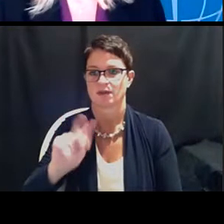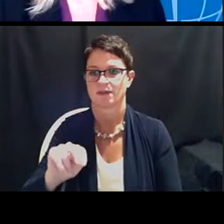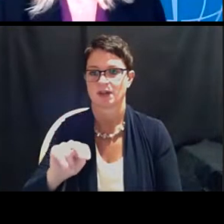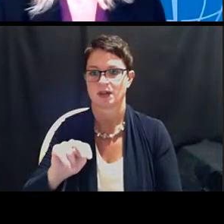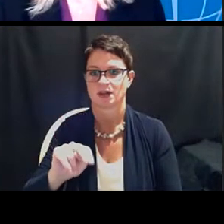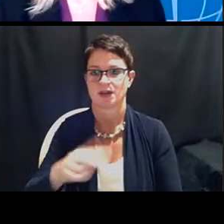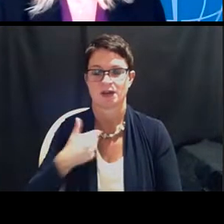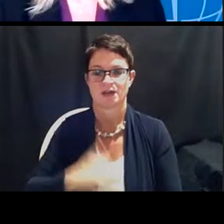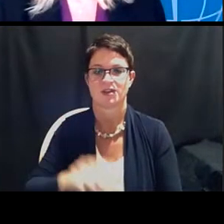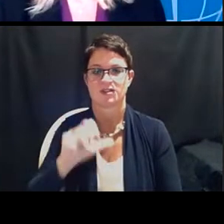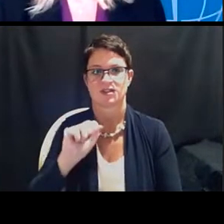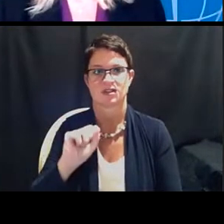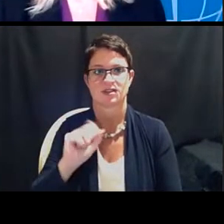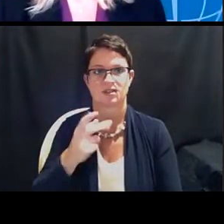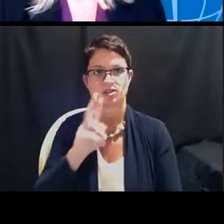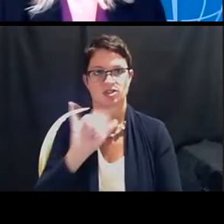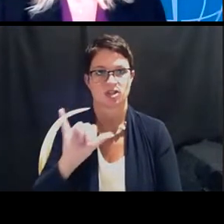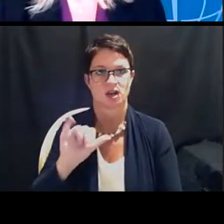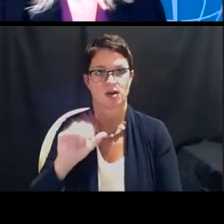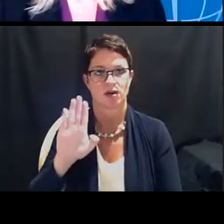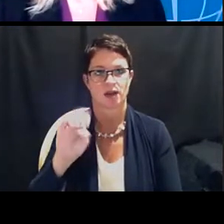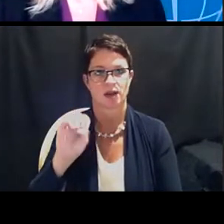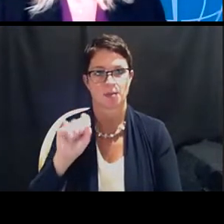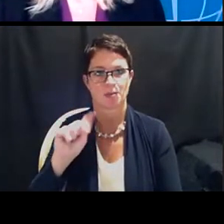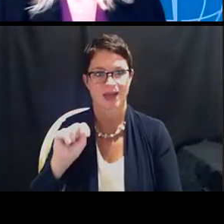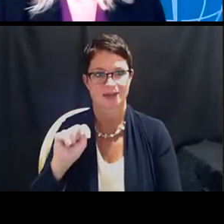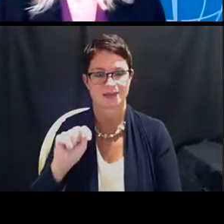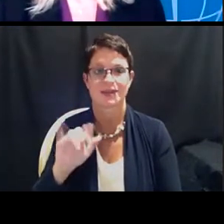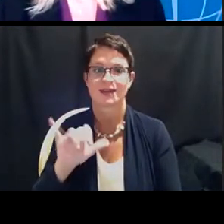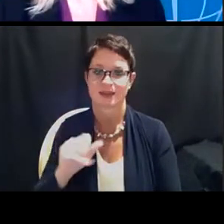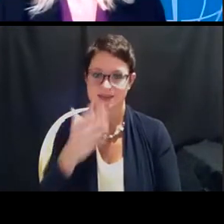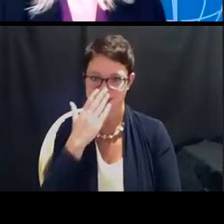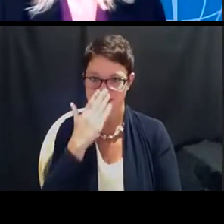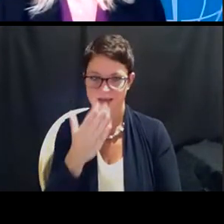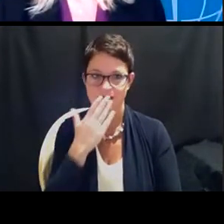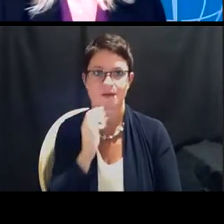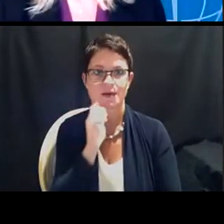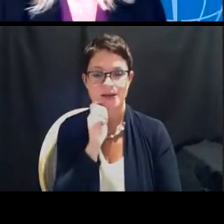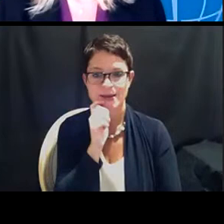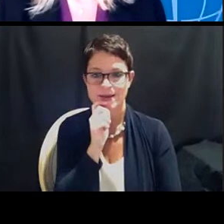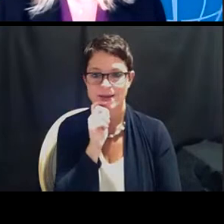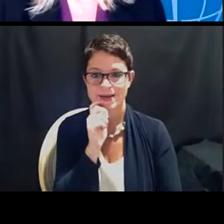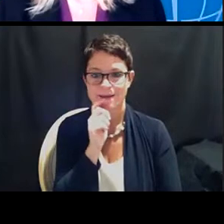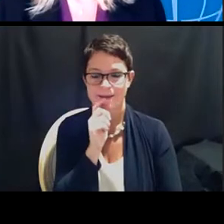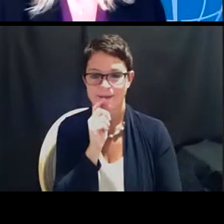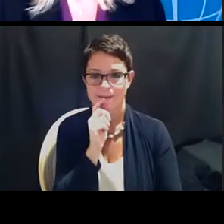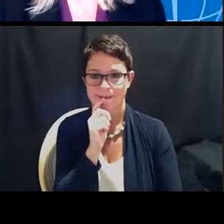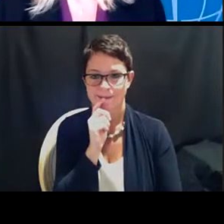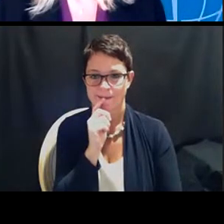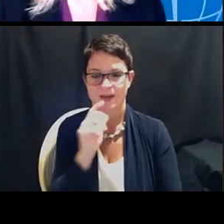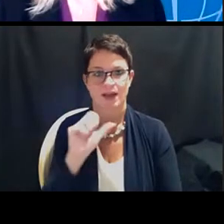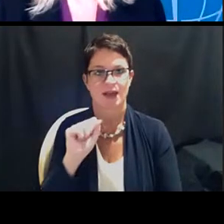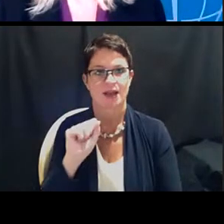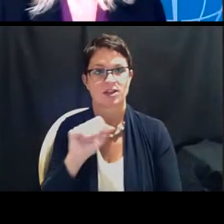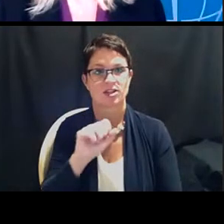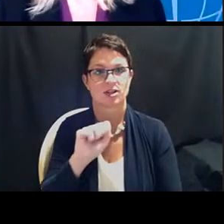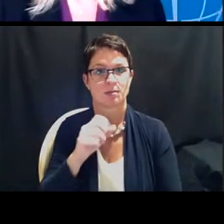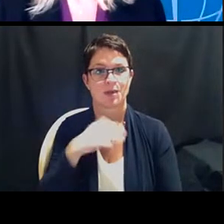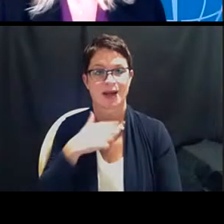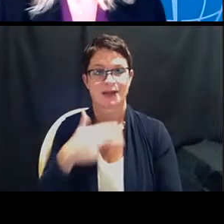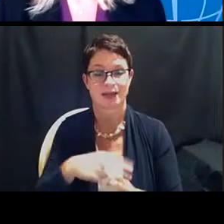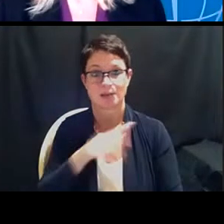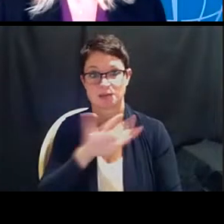This is Sherry Best. Can you hear me? Yes, yes, we can. Loud and clear. Hi. Hello. Hi. Sherry Best. My name is